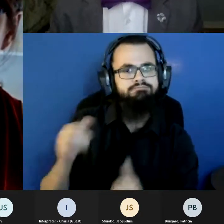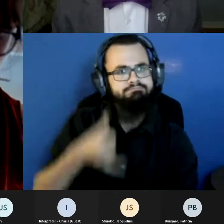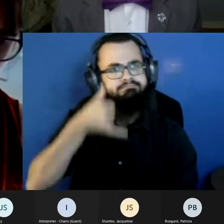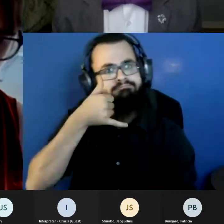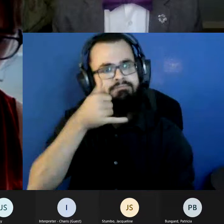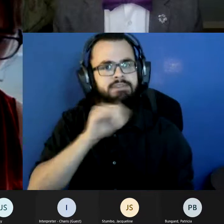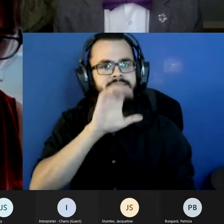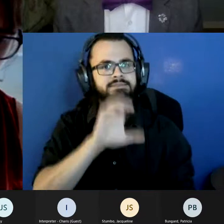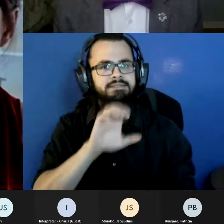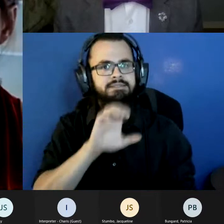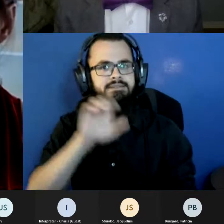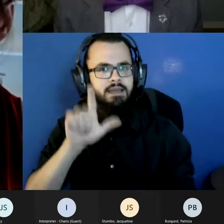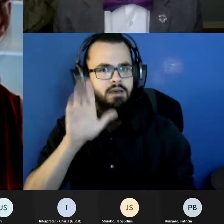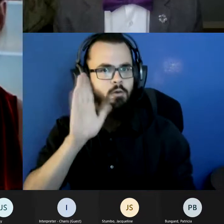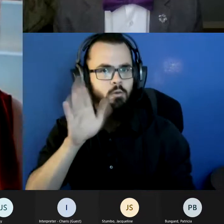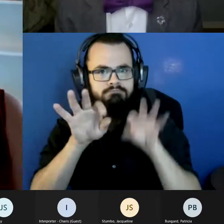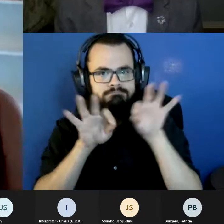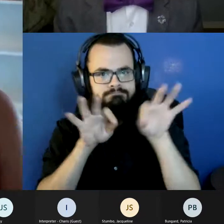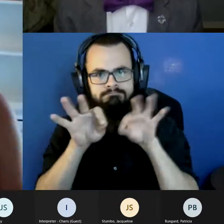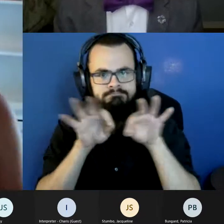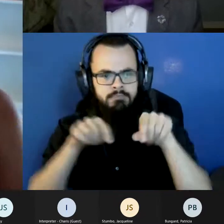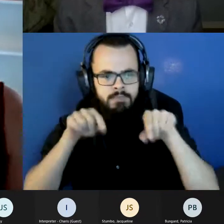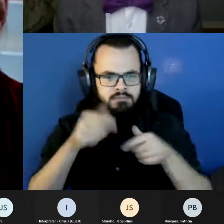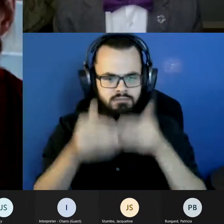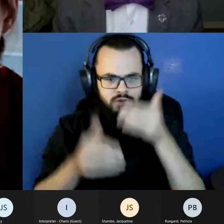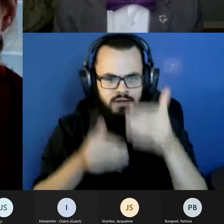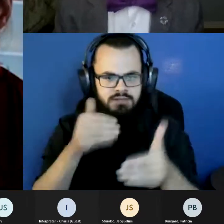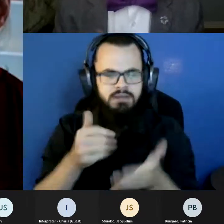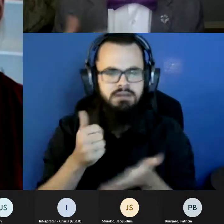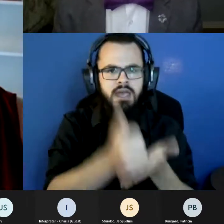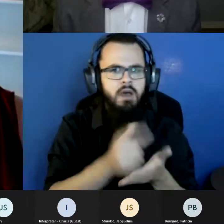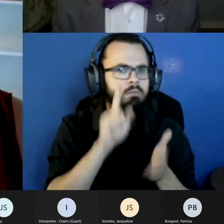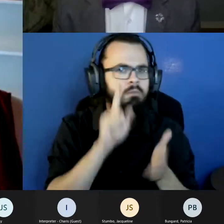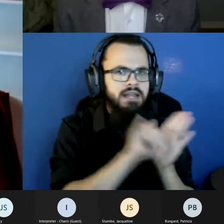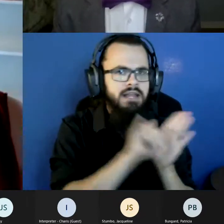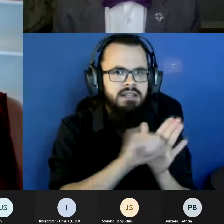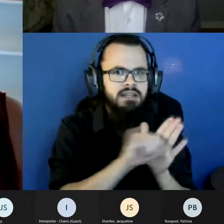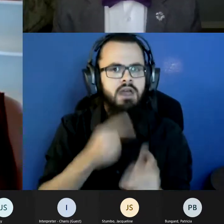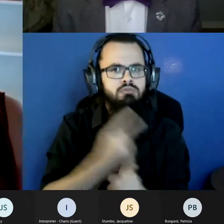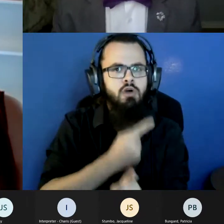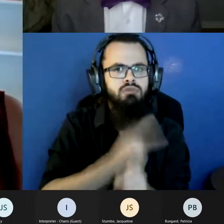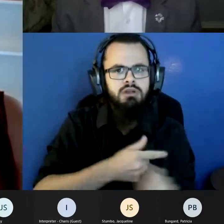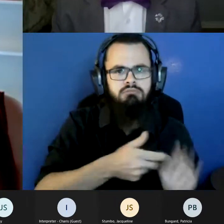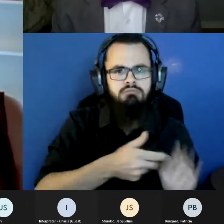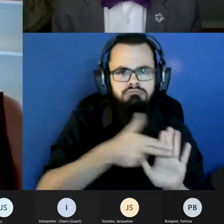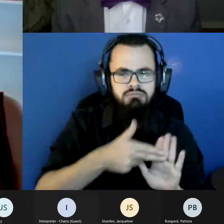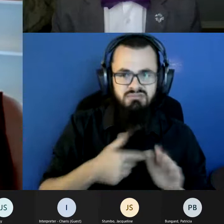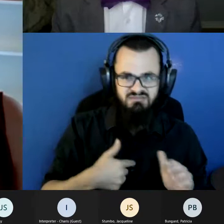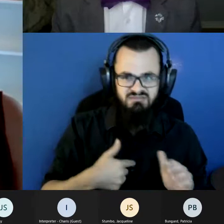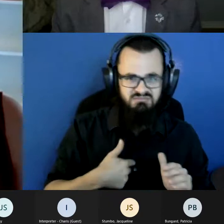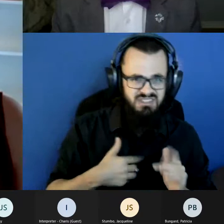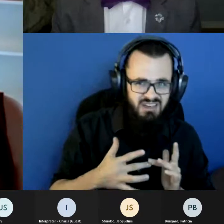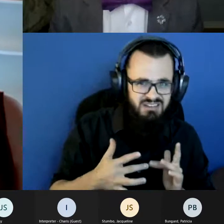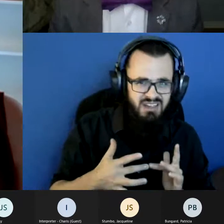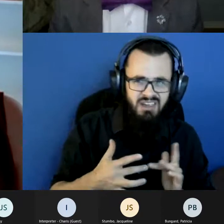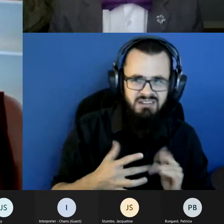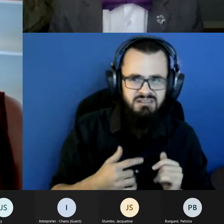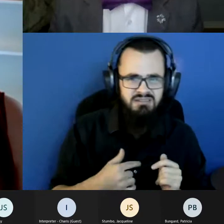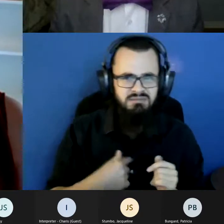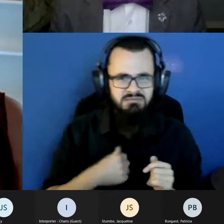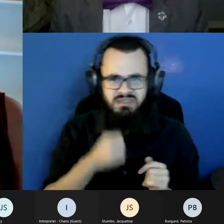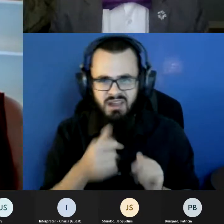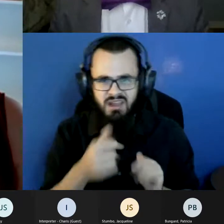you, help identify the appropriate determination if you are a contact or not, and talk through the next steps for that